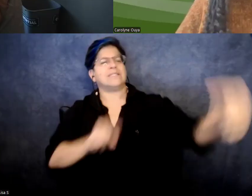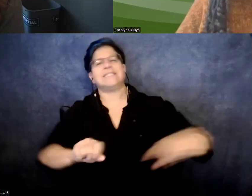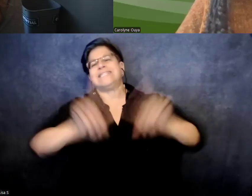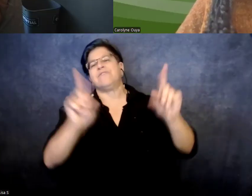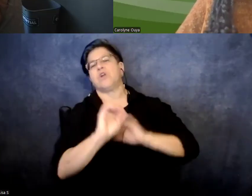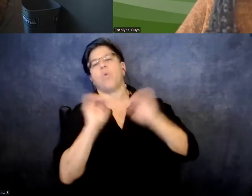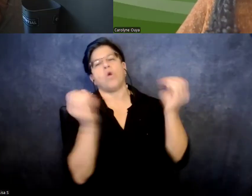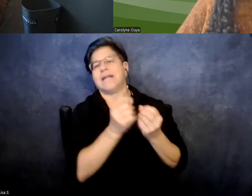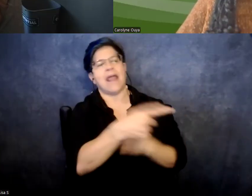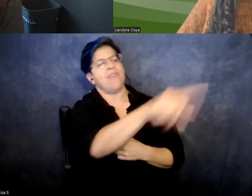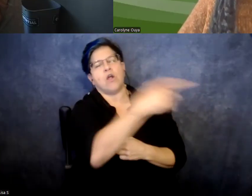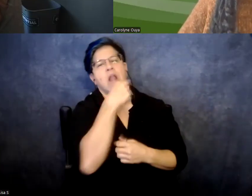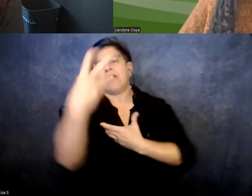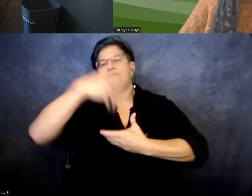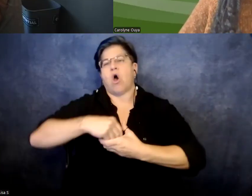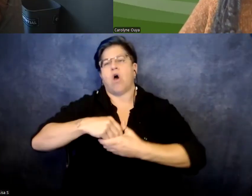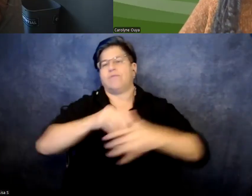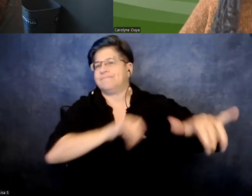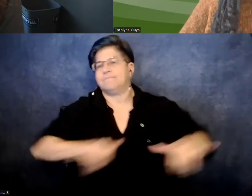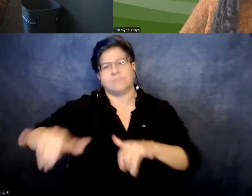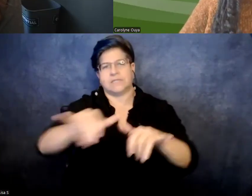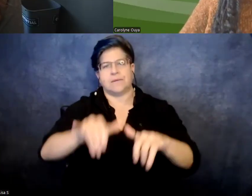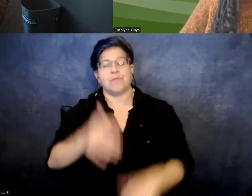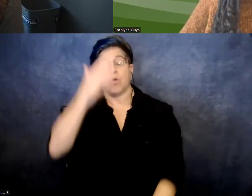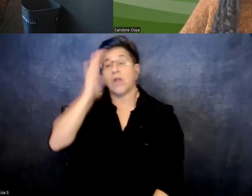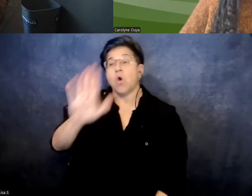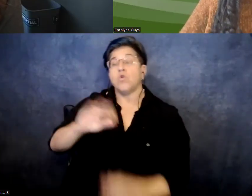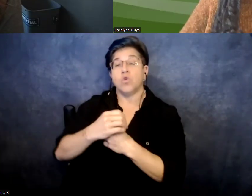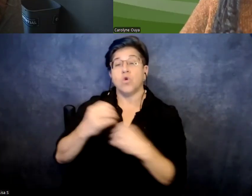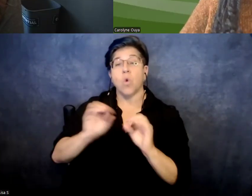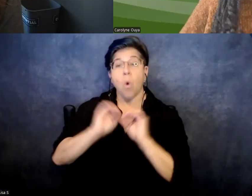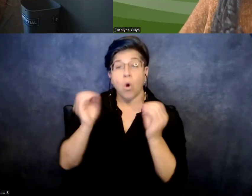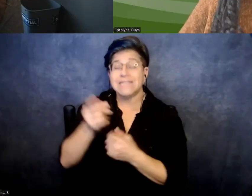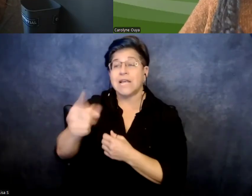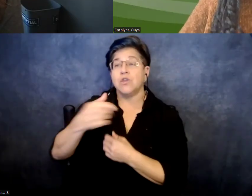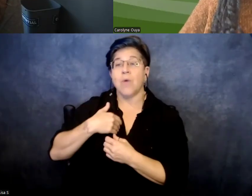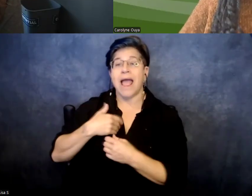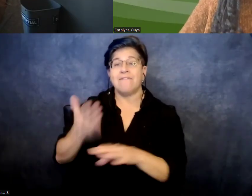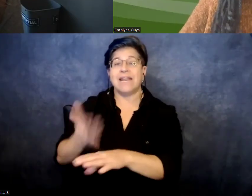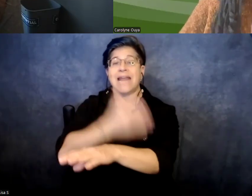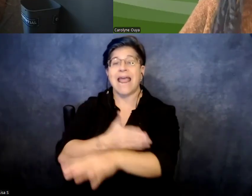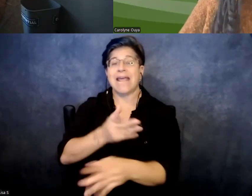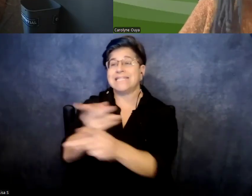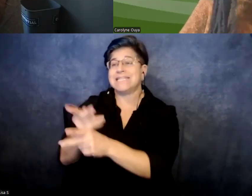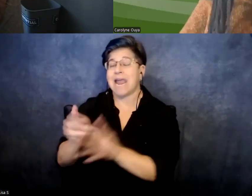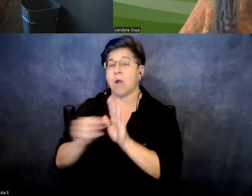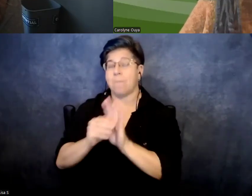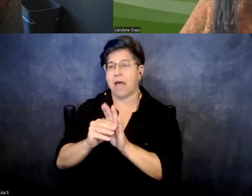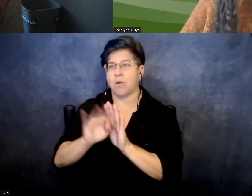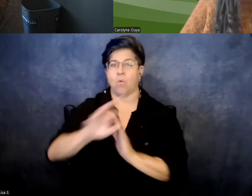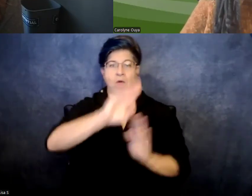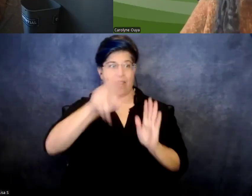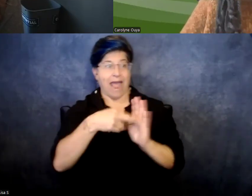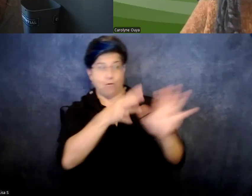the table. So I know at your organization, you all have an enhanced care model where that role is